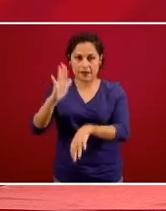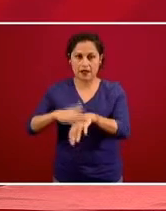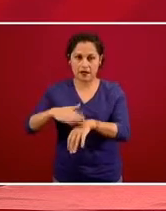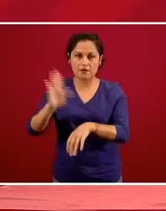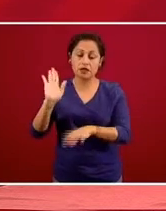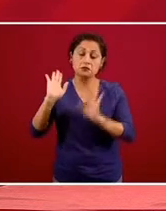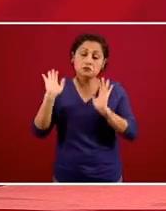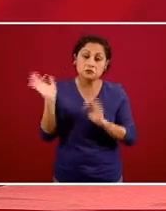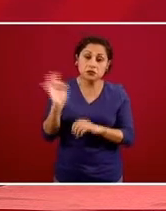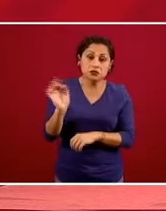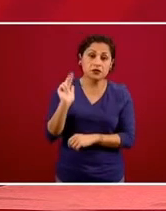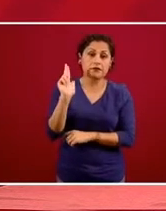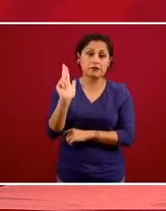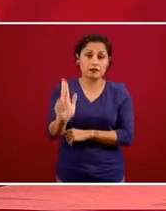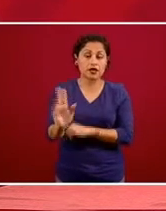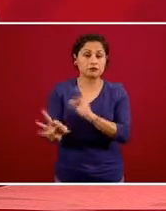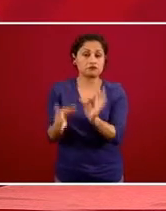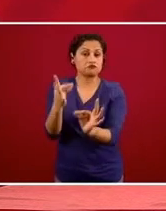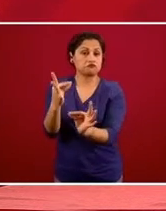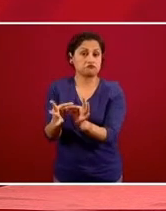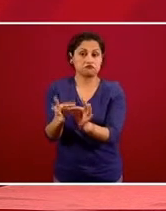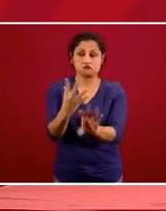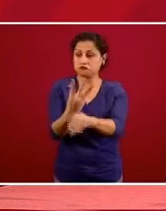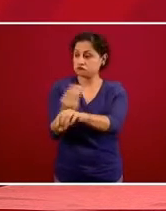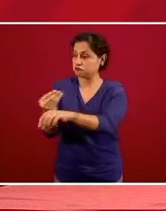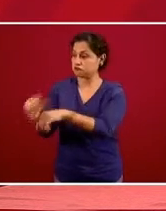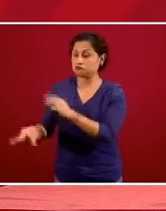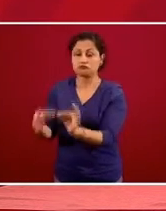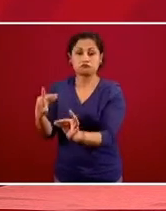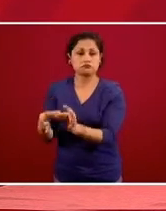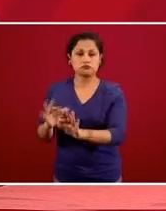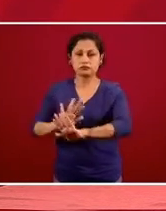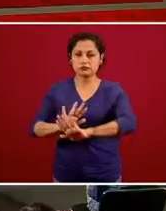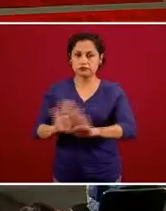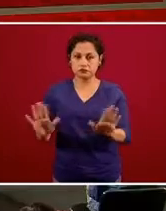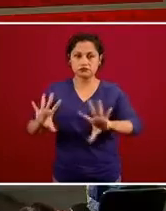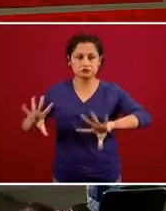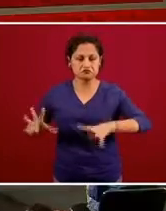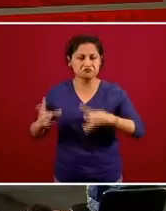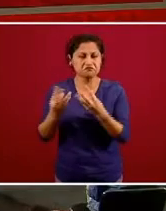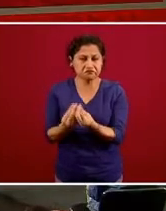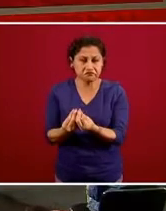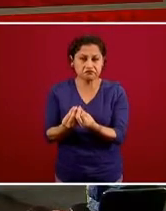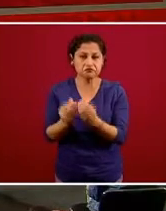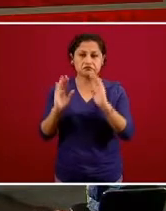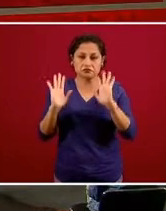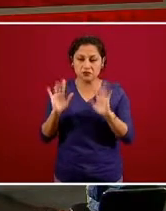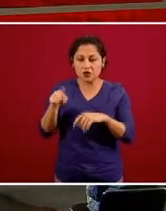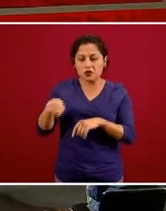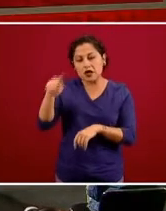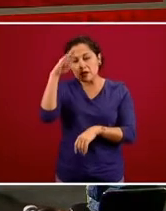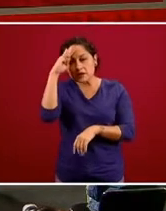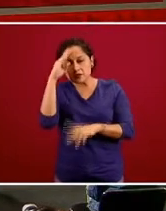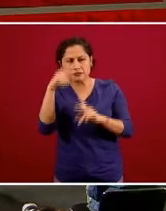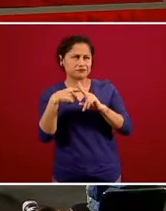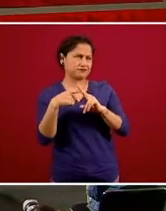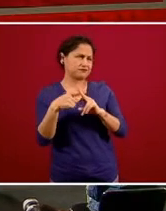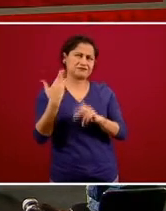let's increase that by a factor of 120 because we're under